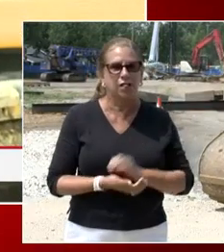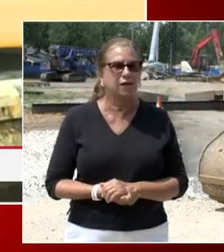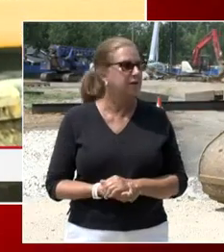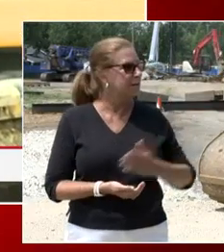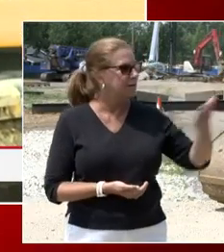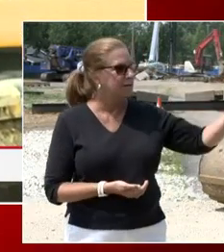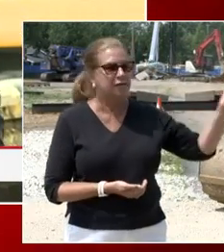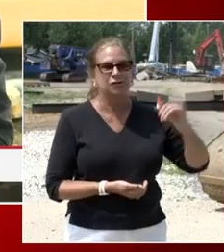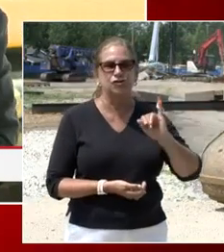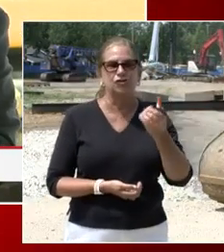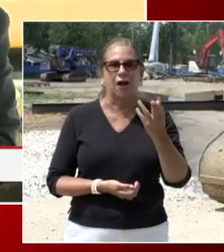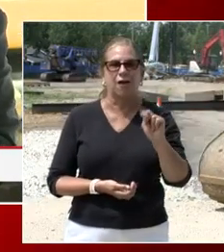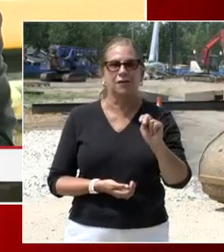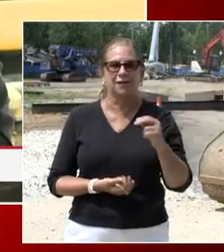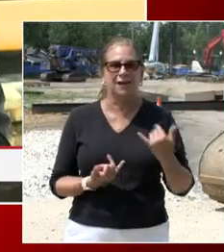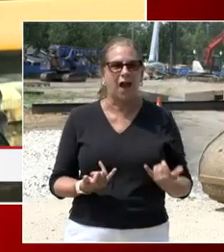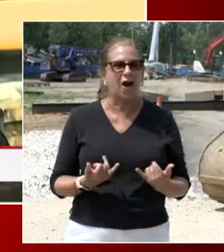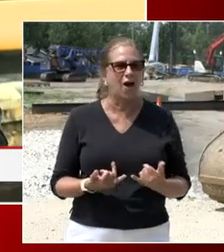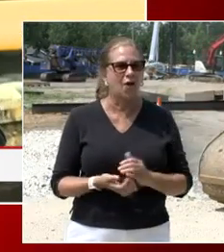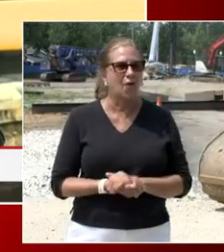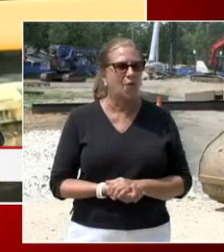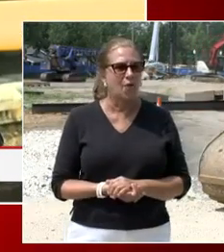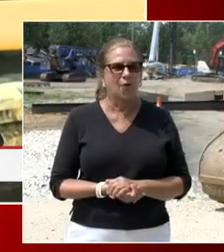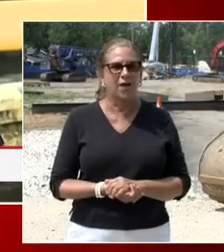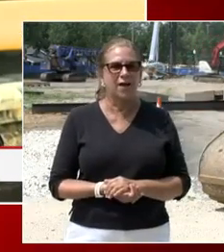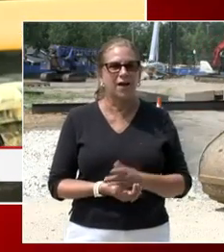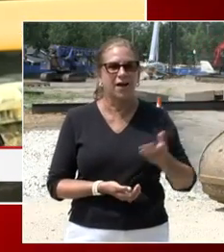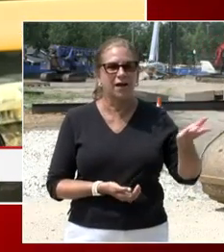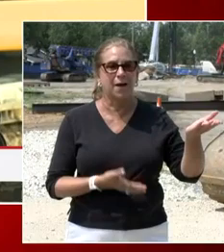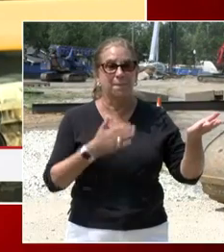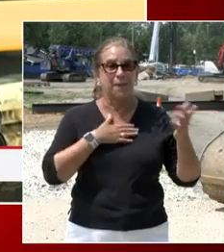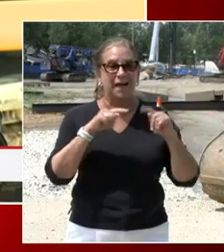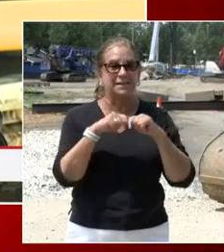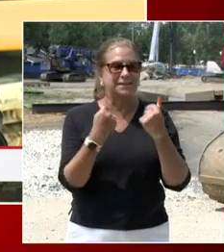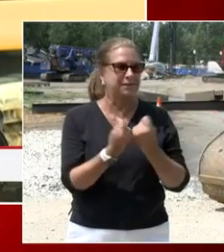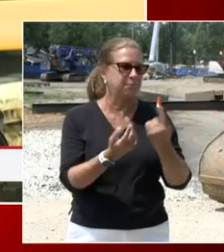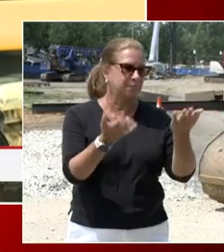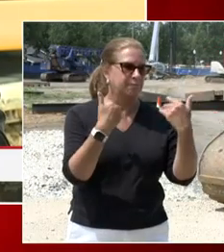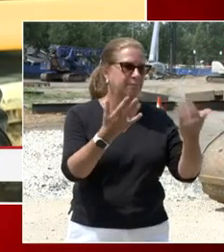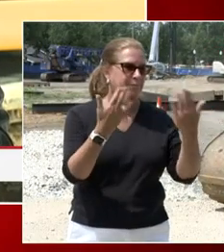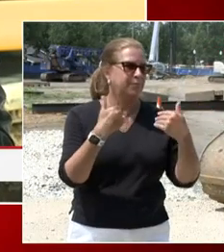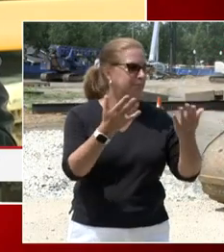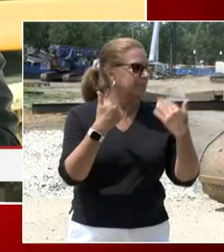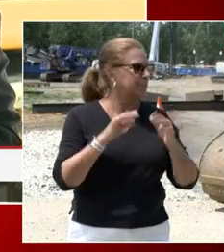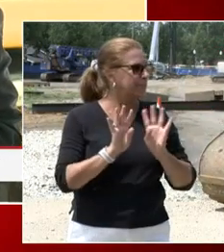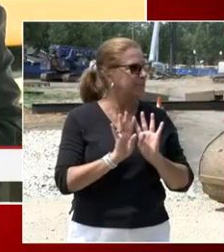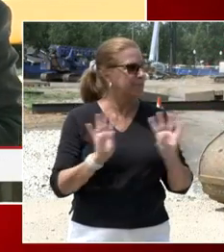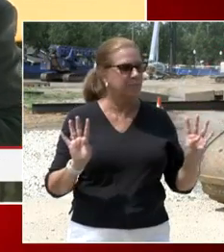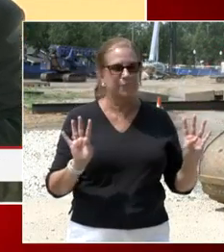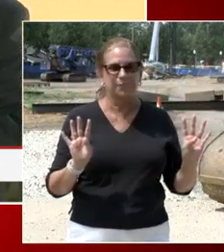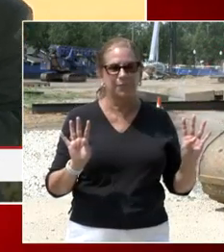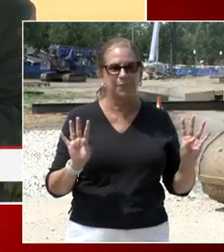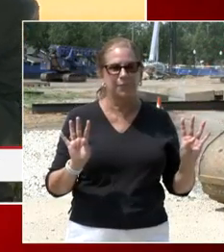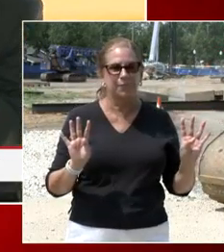Nassim and Louie, come on up here. Come on up. I want them up here because really once we leave here today, they have to do the work.